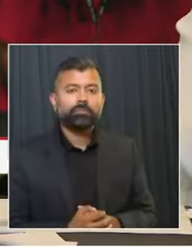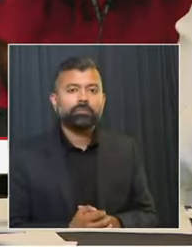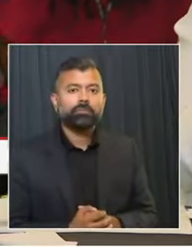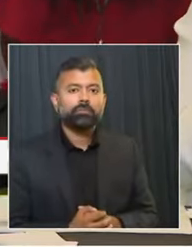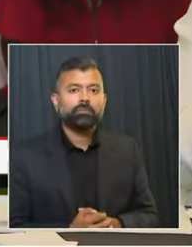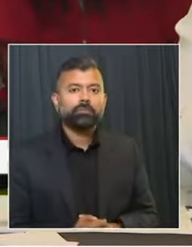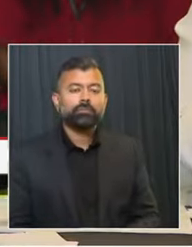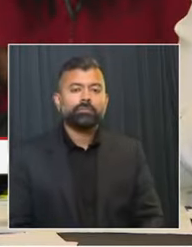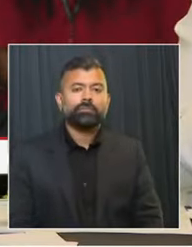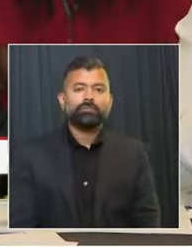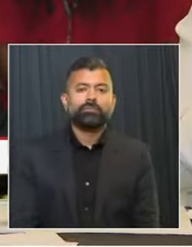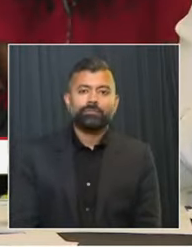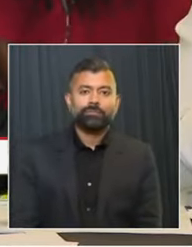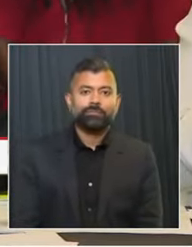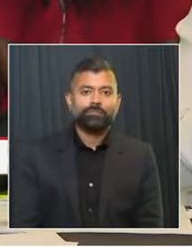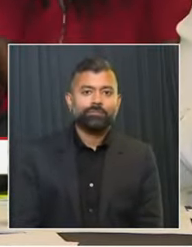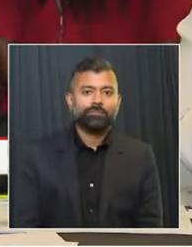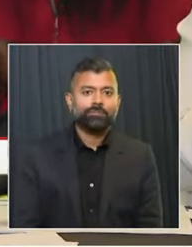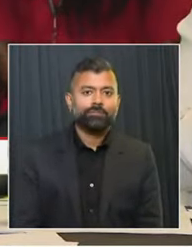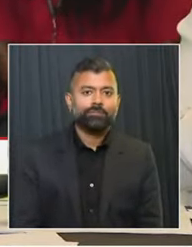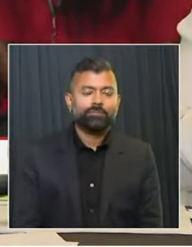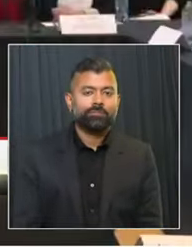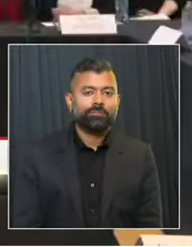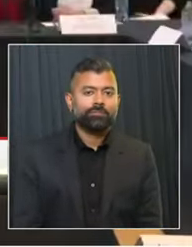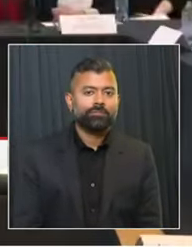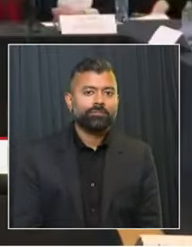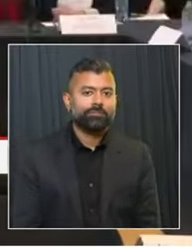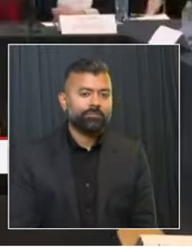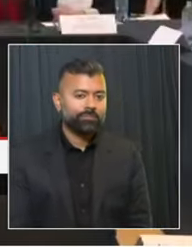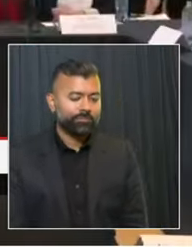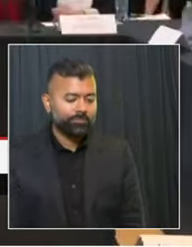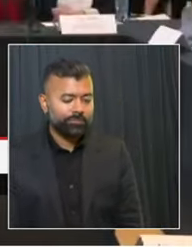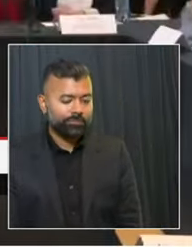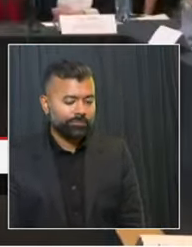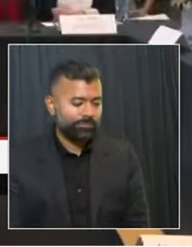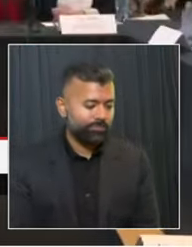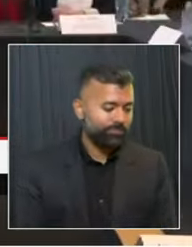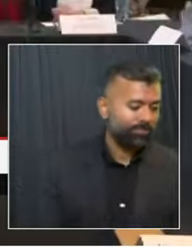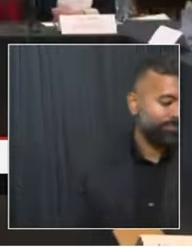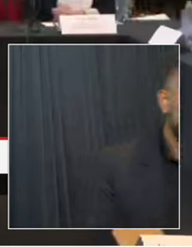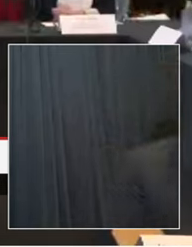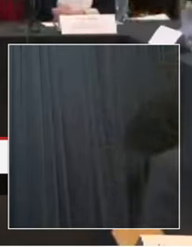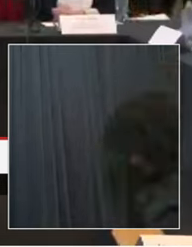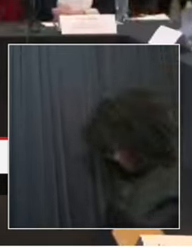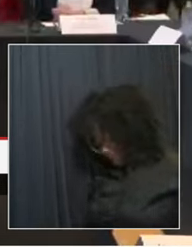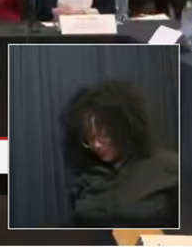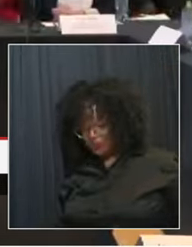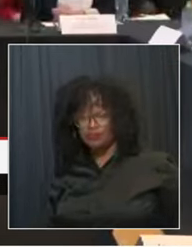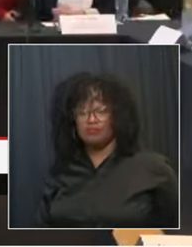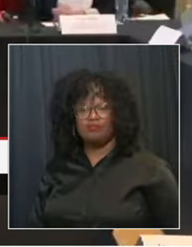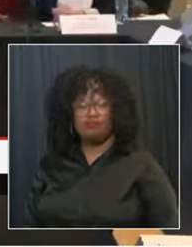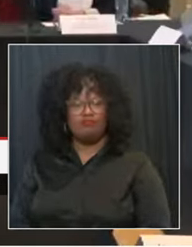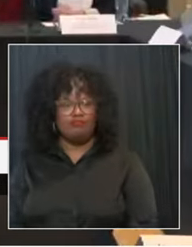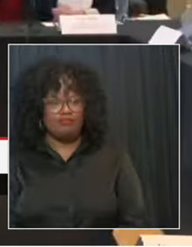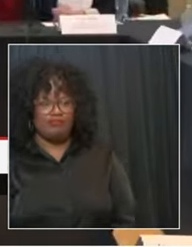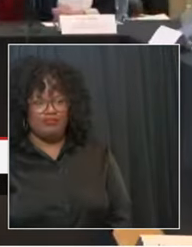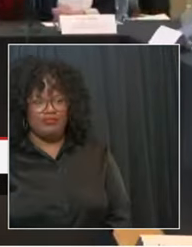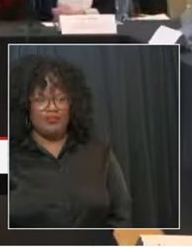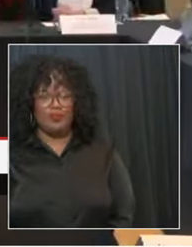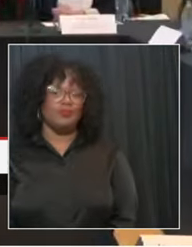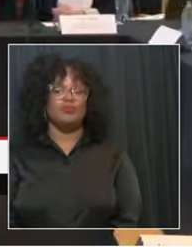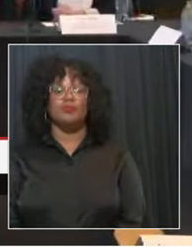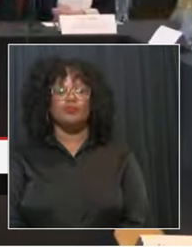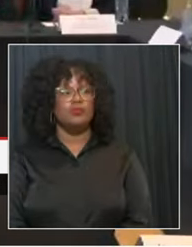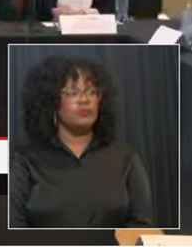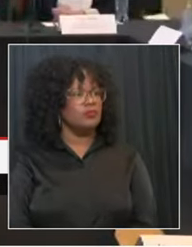I just wanted to add a little bit more context. The change that you see in the out years would be reflected if we were to shift